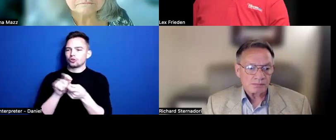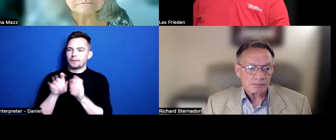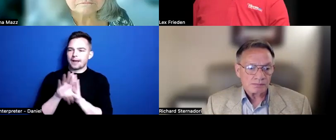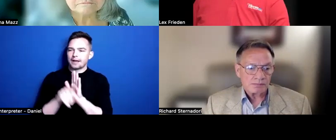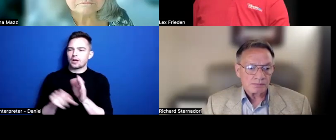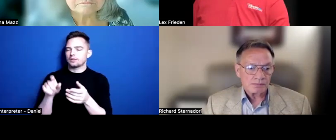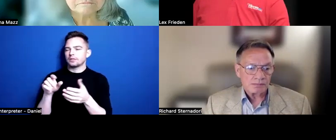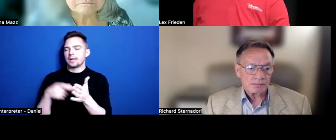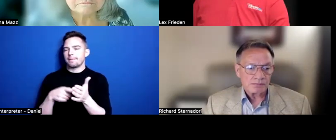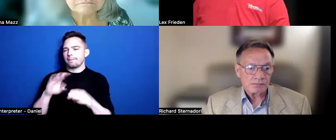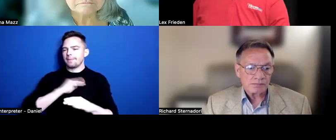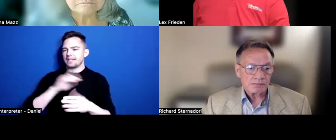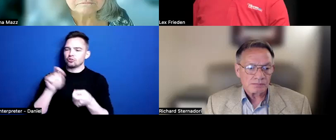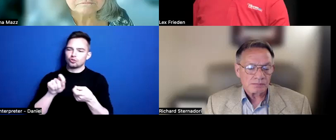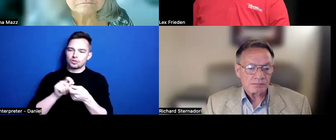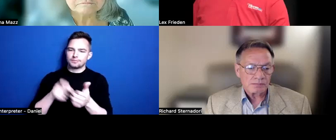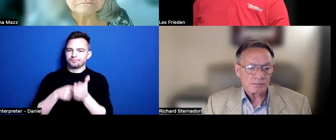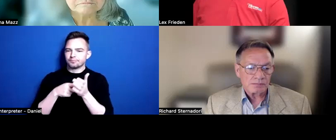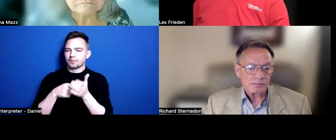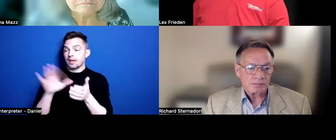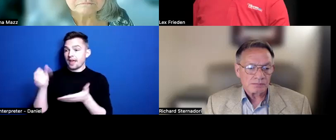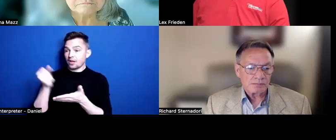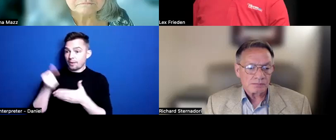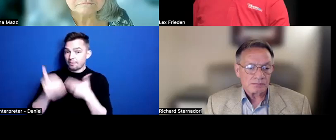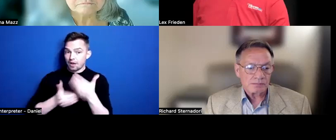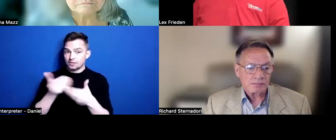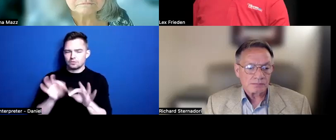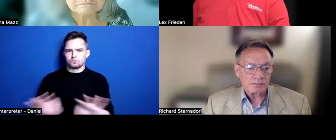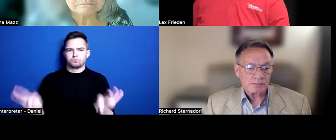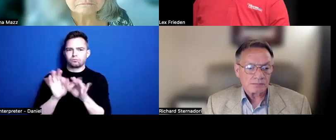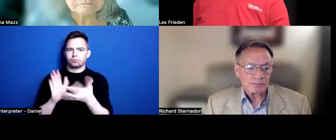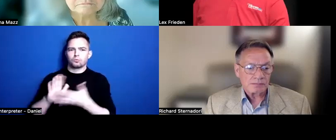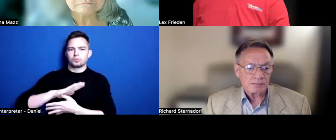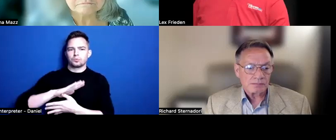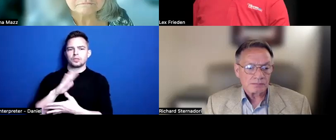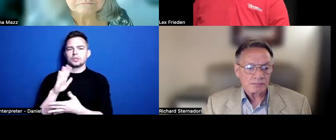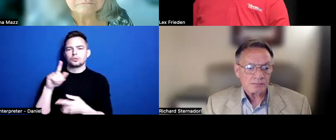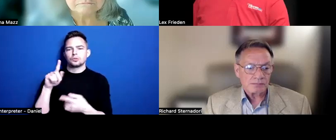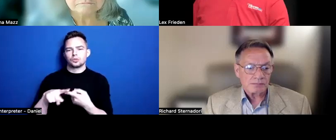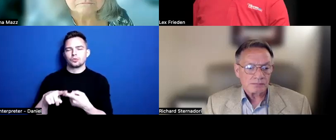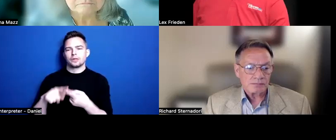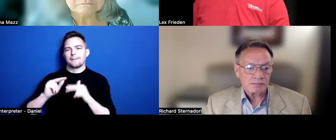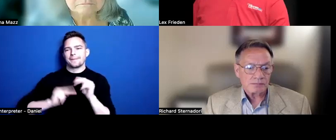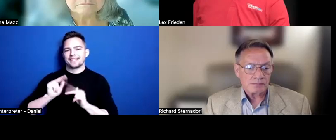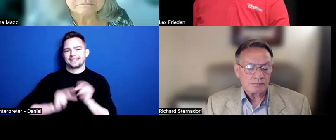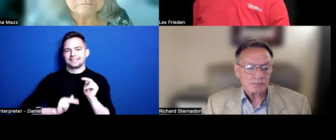nature. And, that accreditation process is really critical, I think, important to build